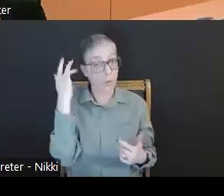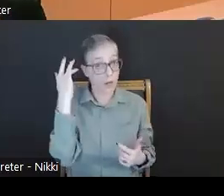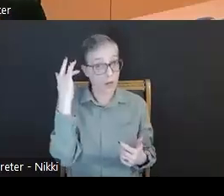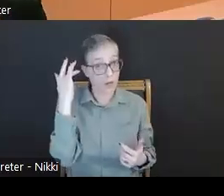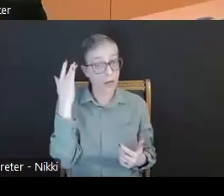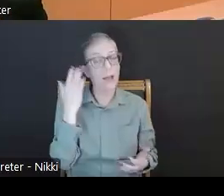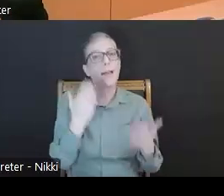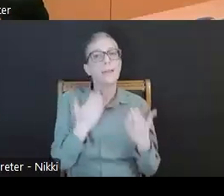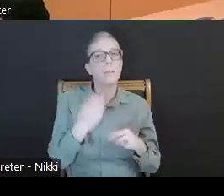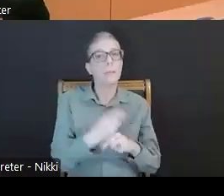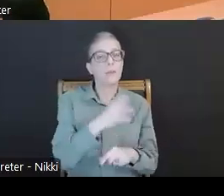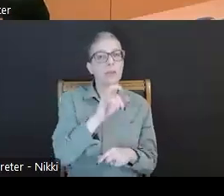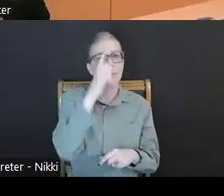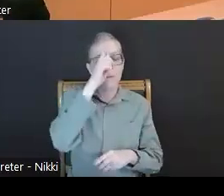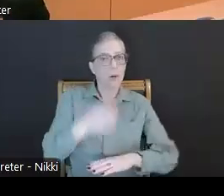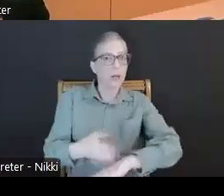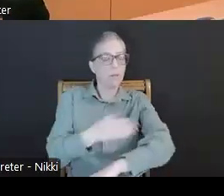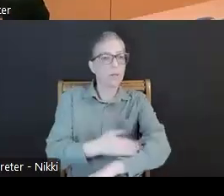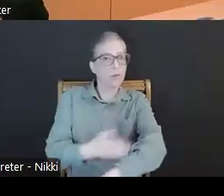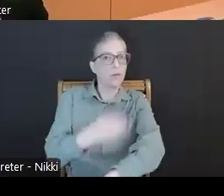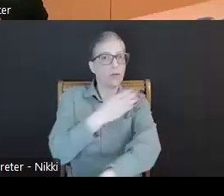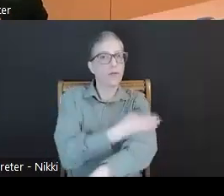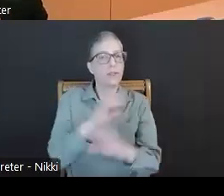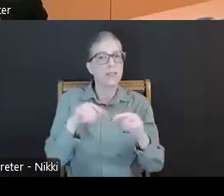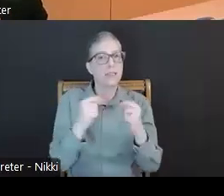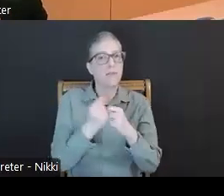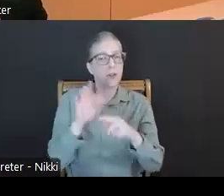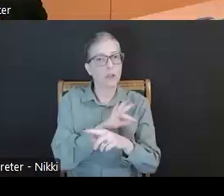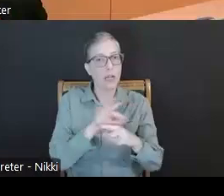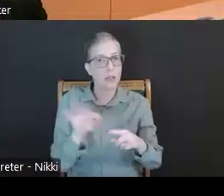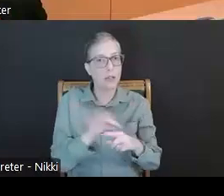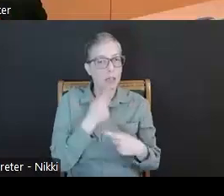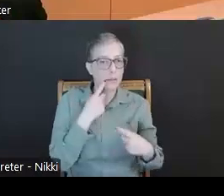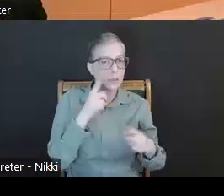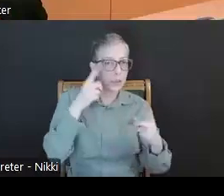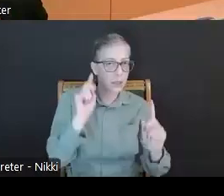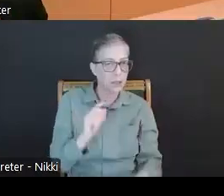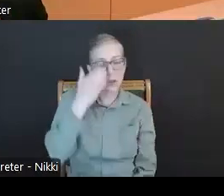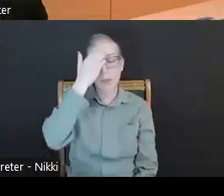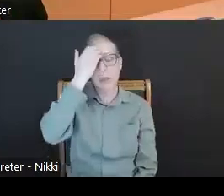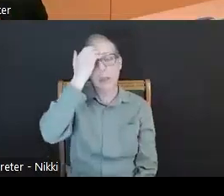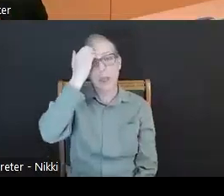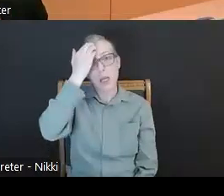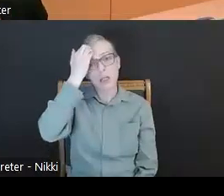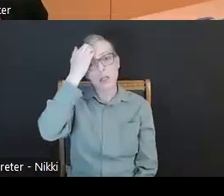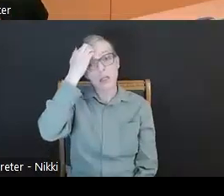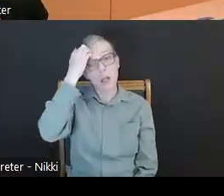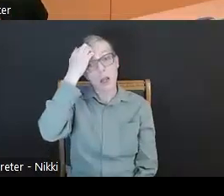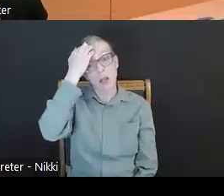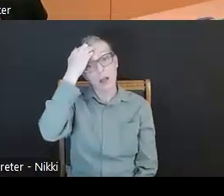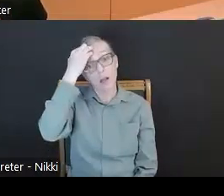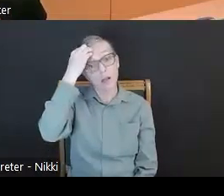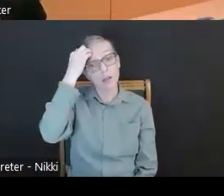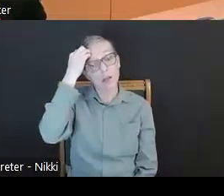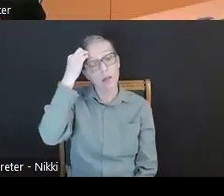to improve the function of teams or the effectiveness of teams. So, I mean, it can't be the process